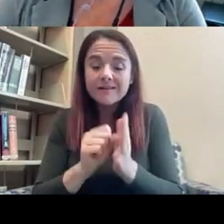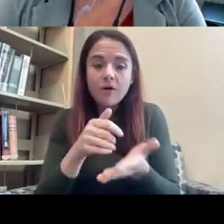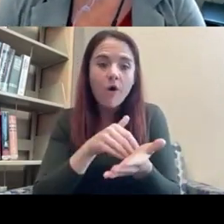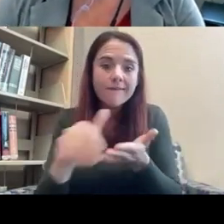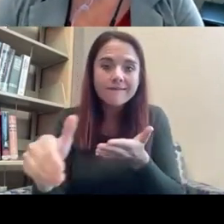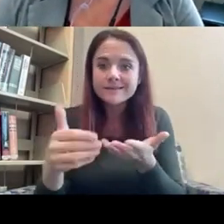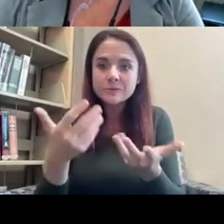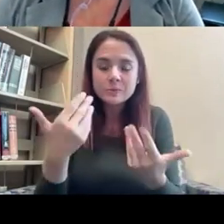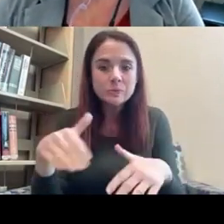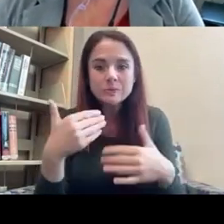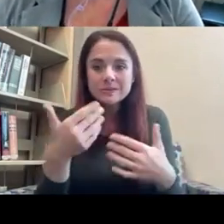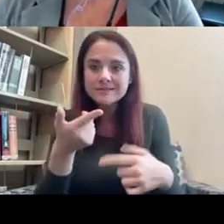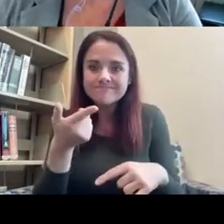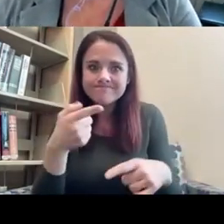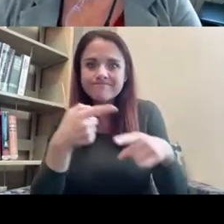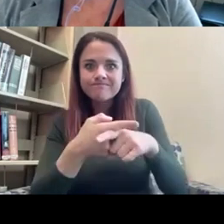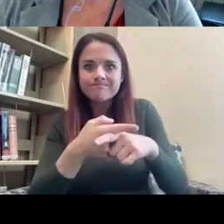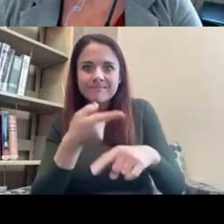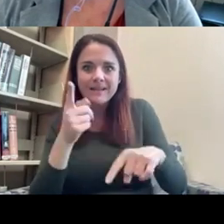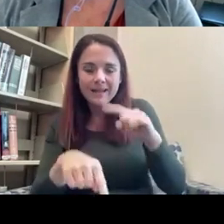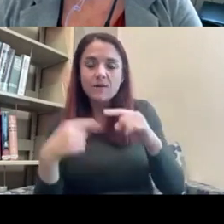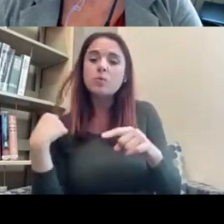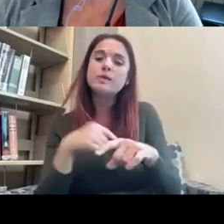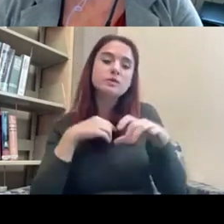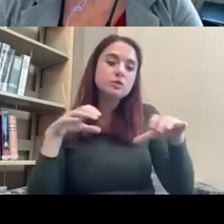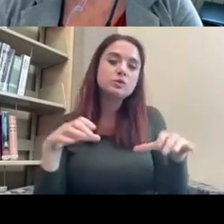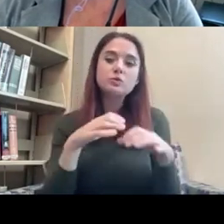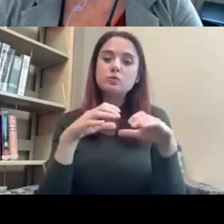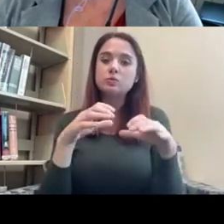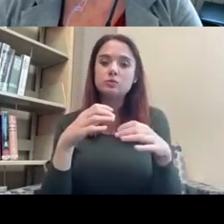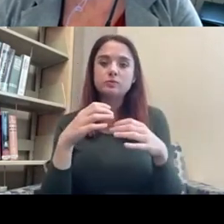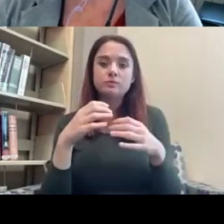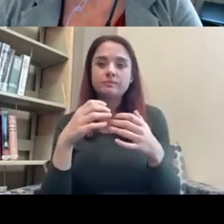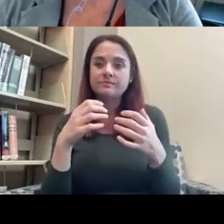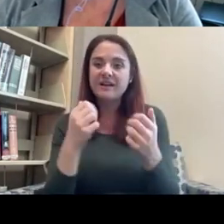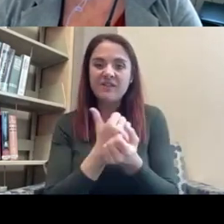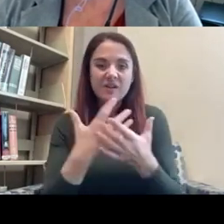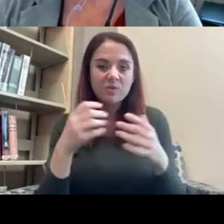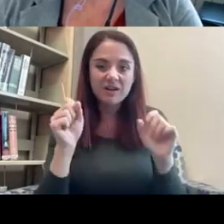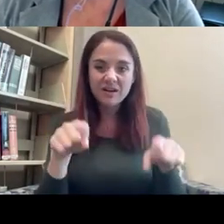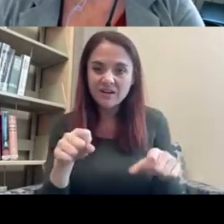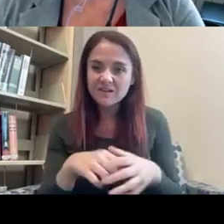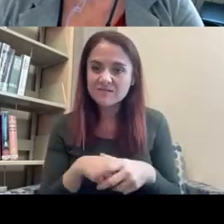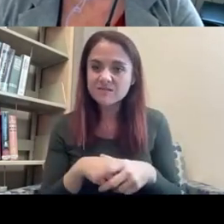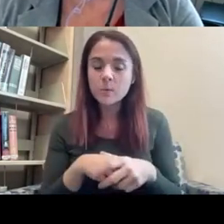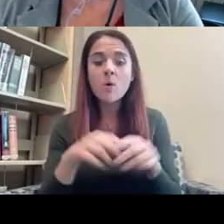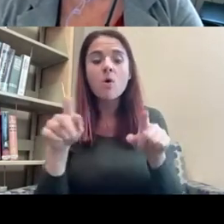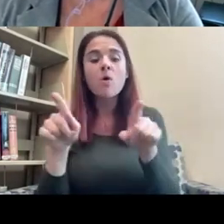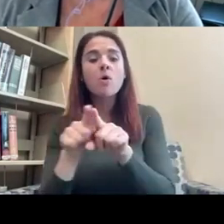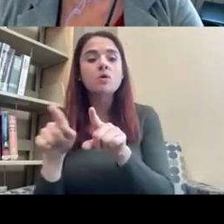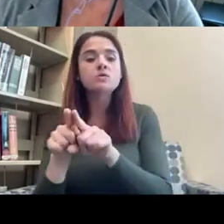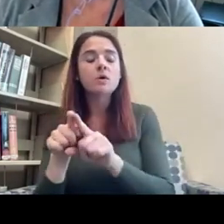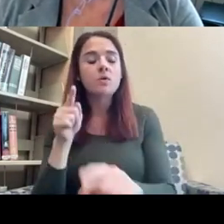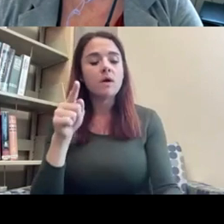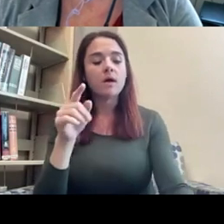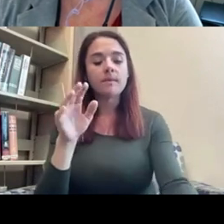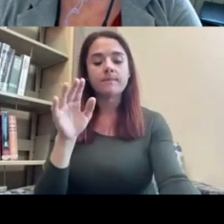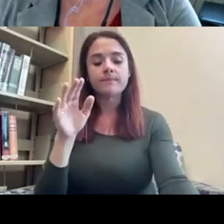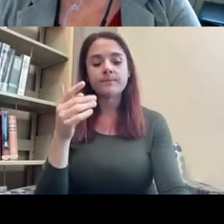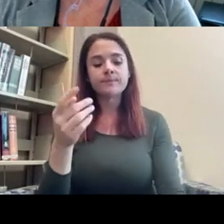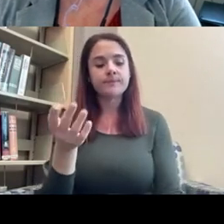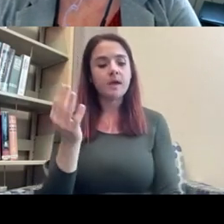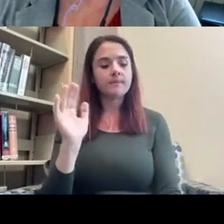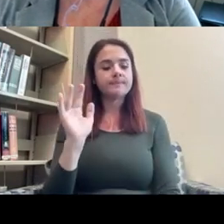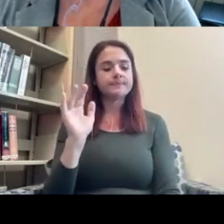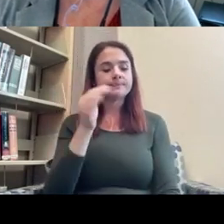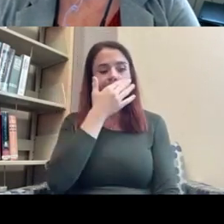sometimes that can't happen. So we do what we can. We also have a weapon in